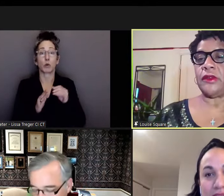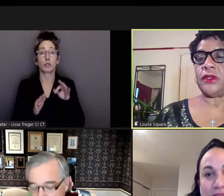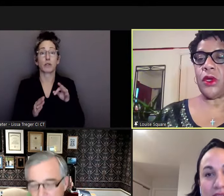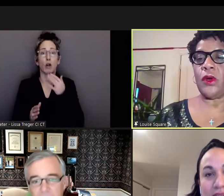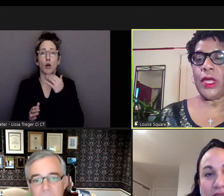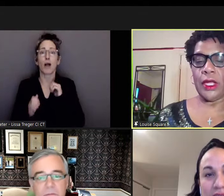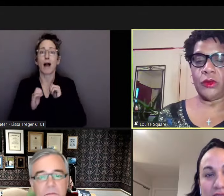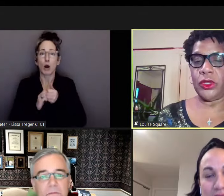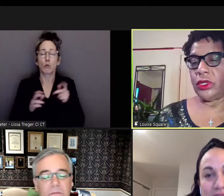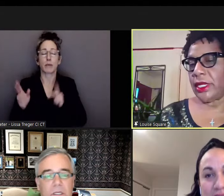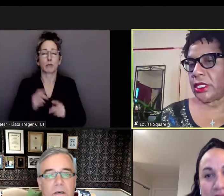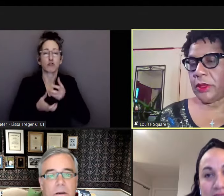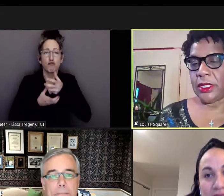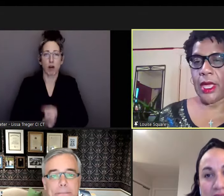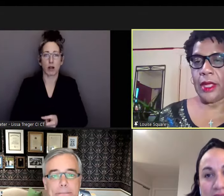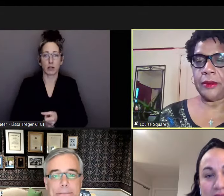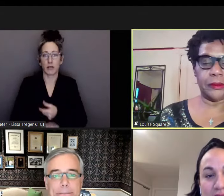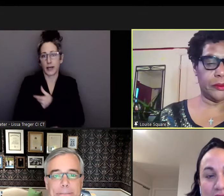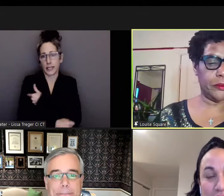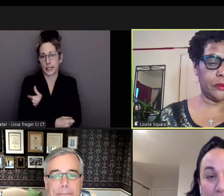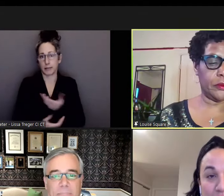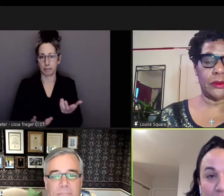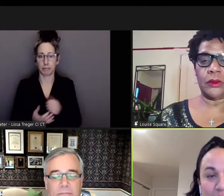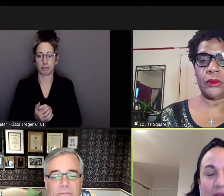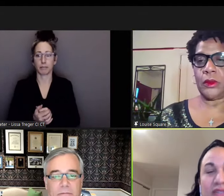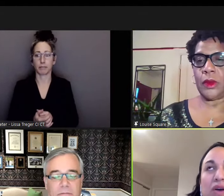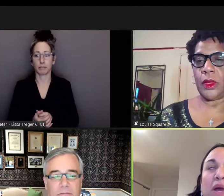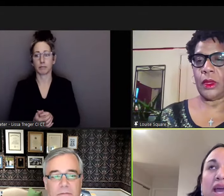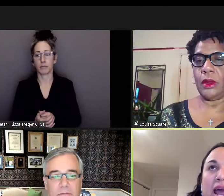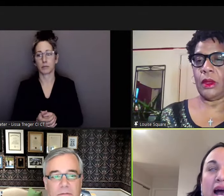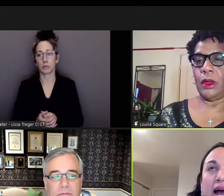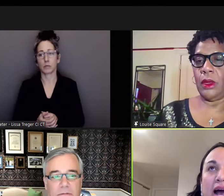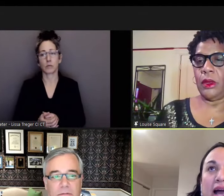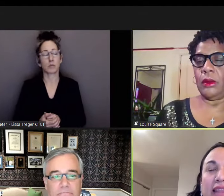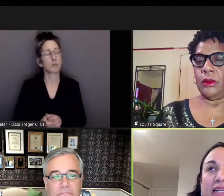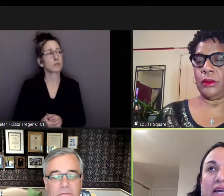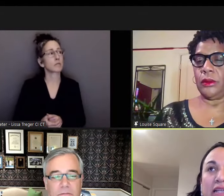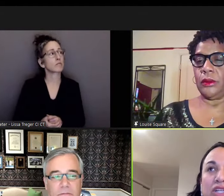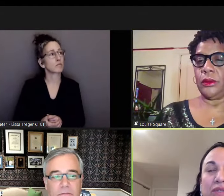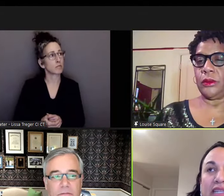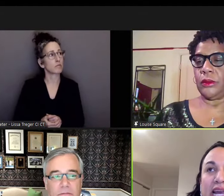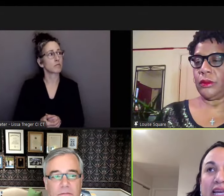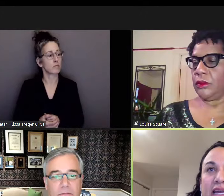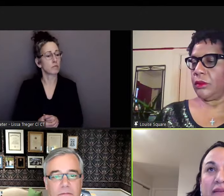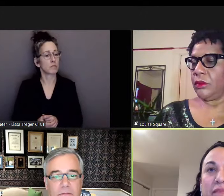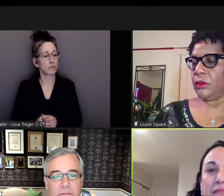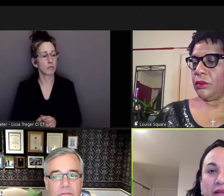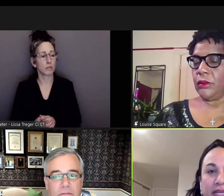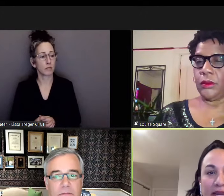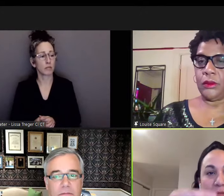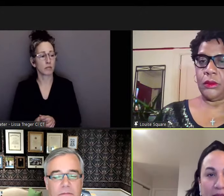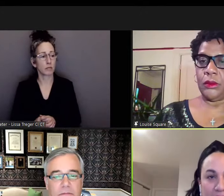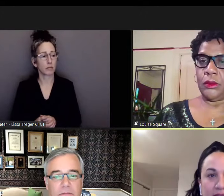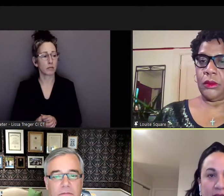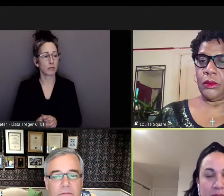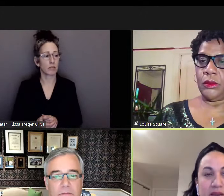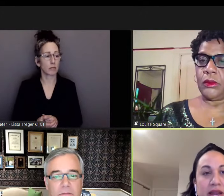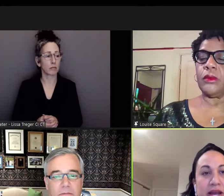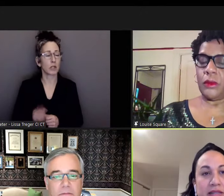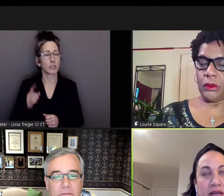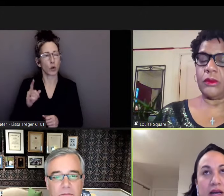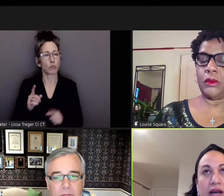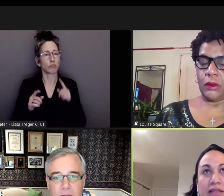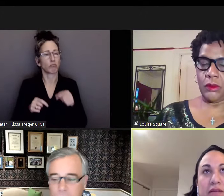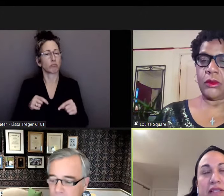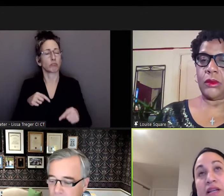that it's effective? So would you like to speak to that? Sure. So I think, taking it back a step,